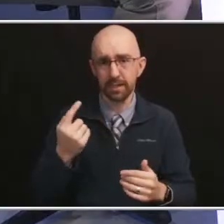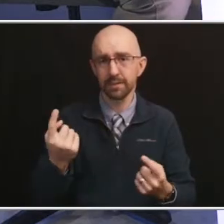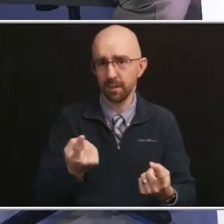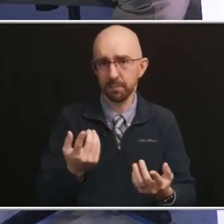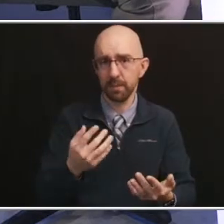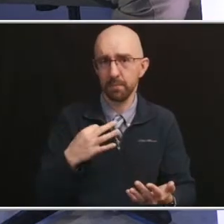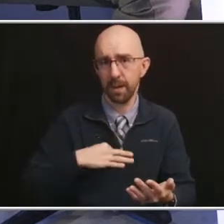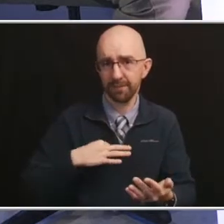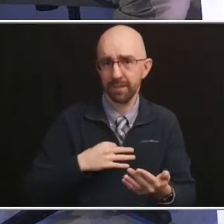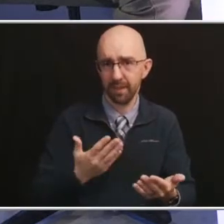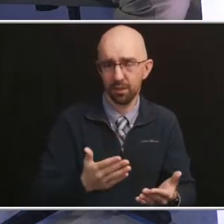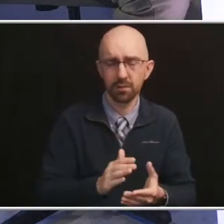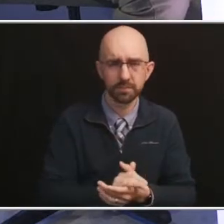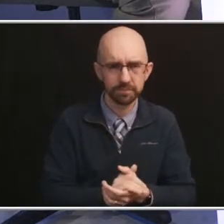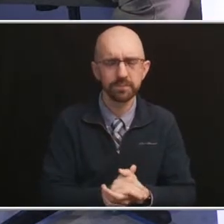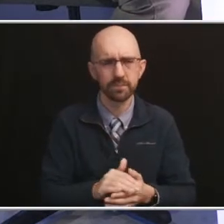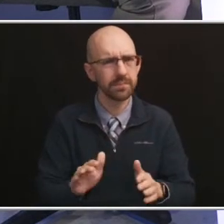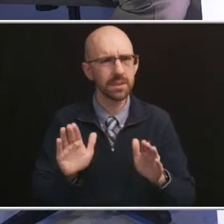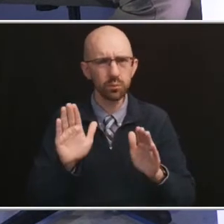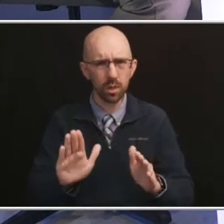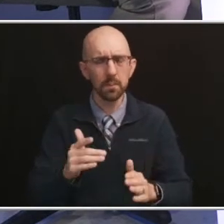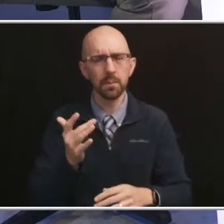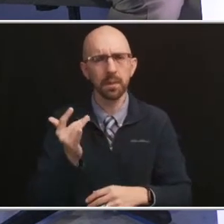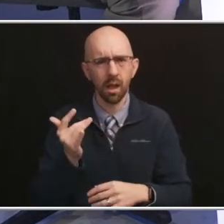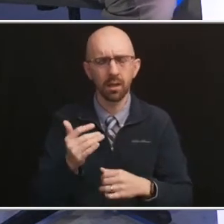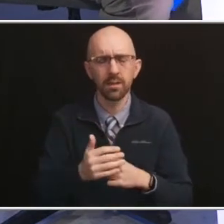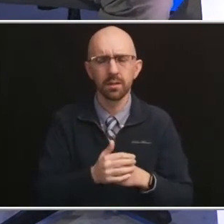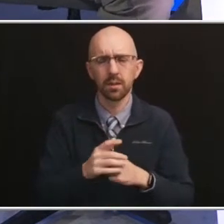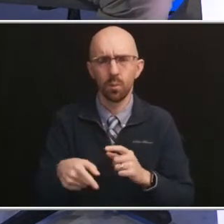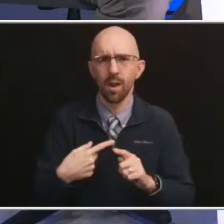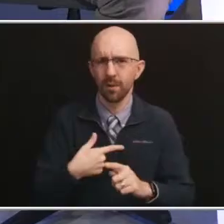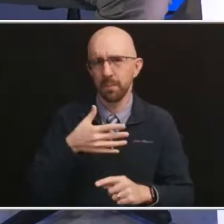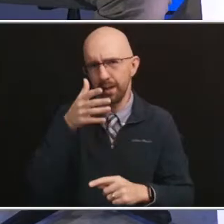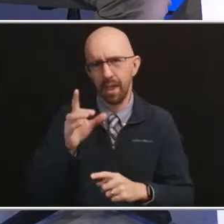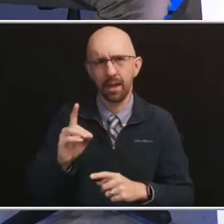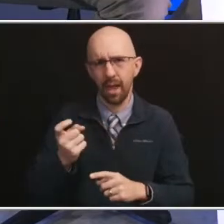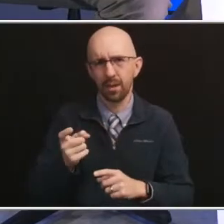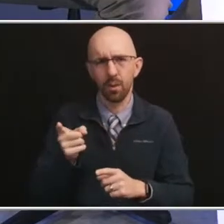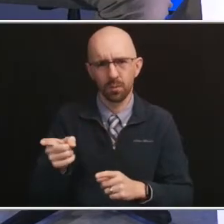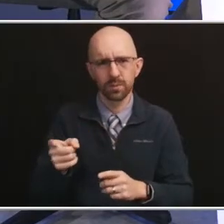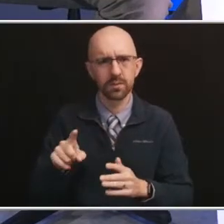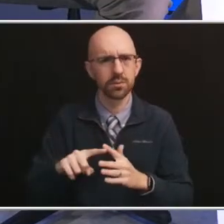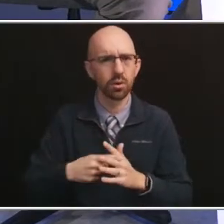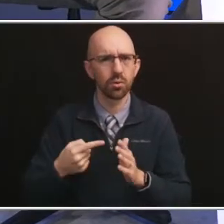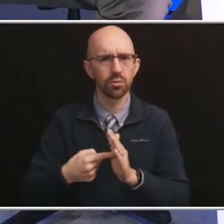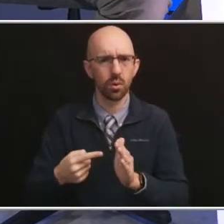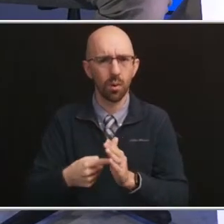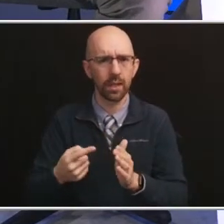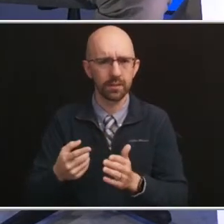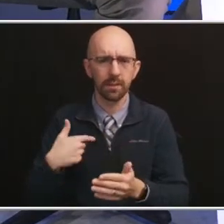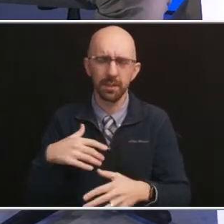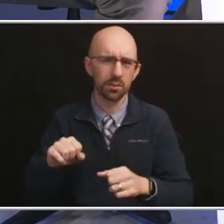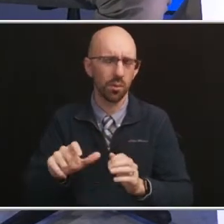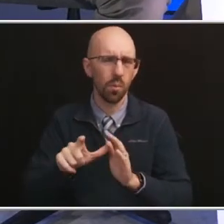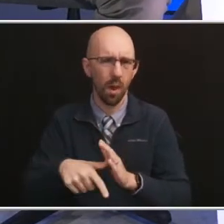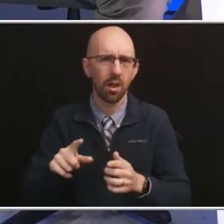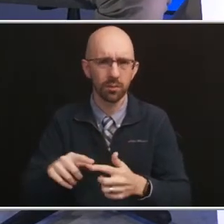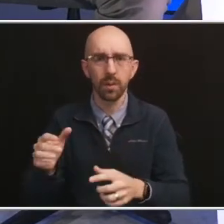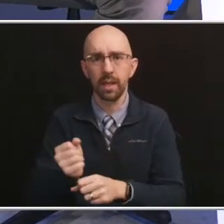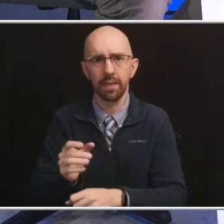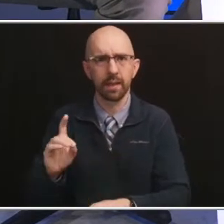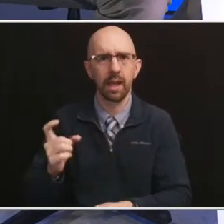so incredible because when my dad was diagnosed or started showing signs, it took him a while to get diagnosed, but